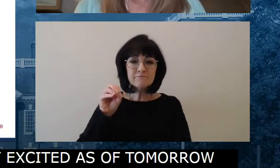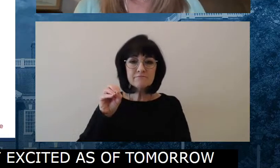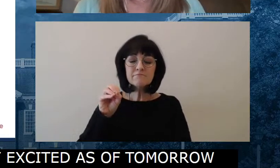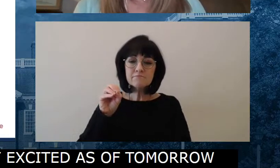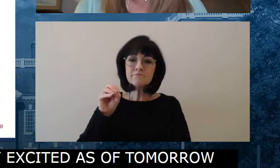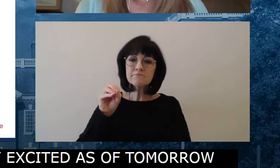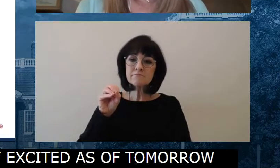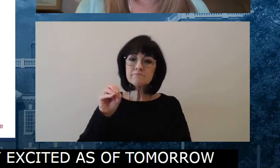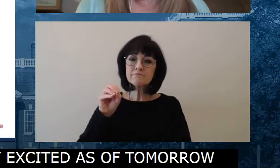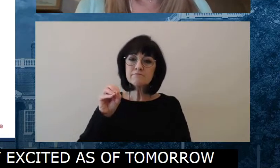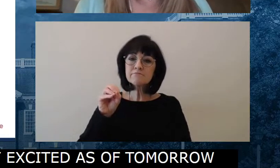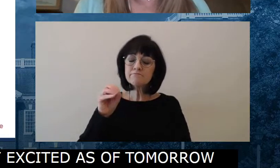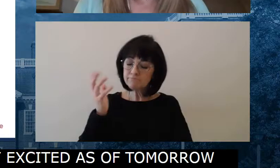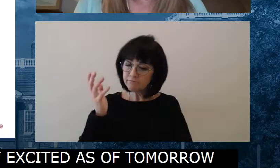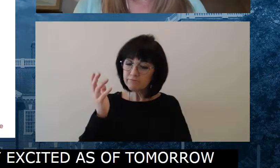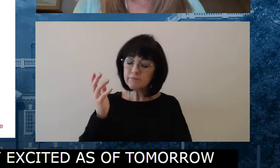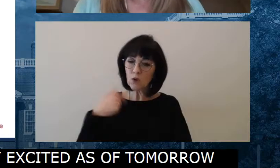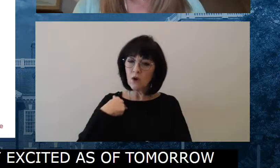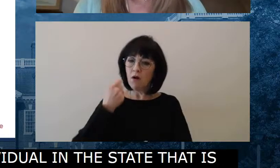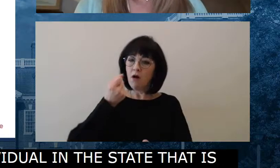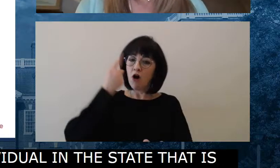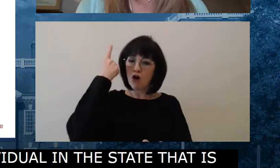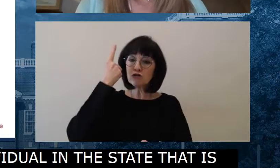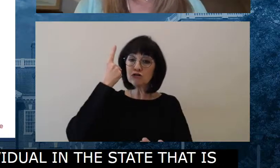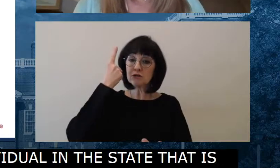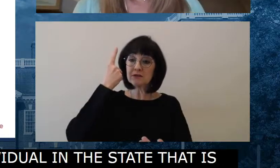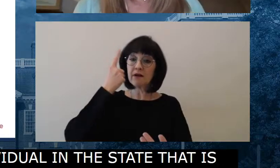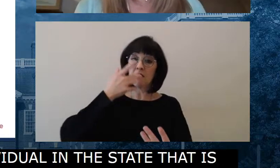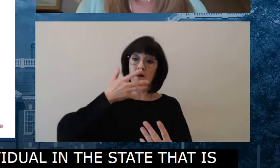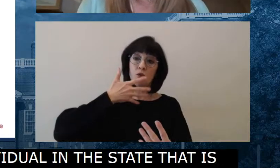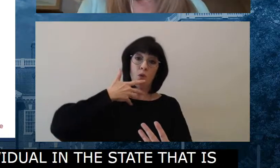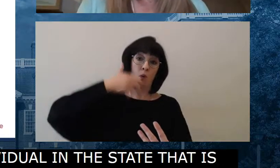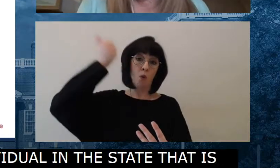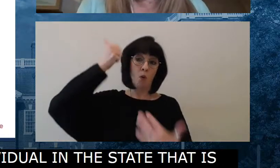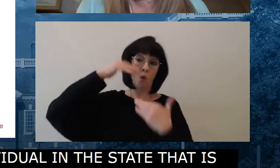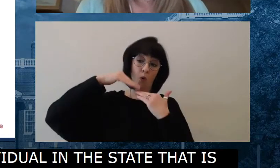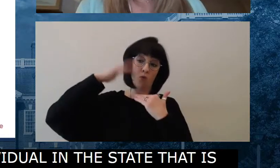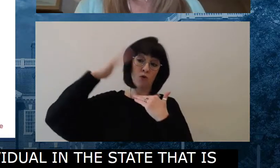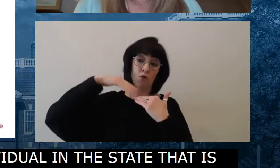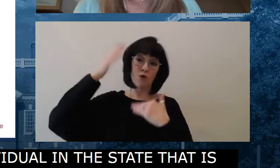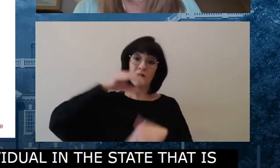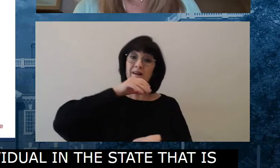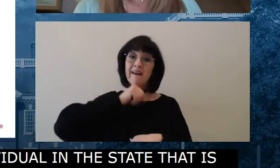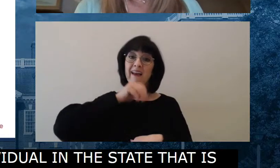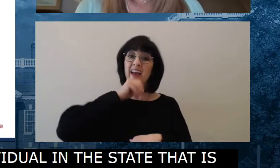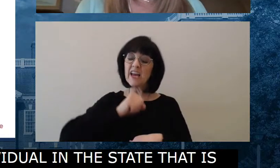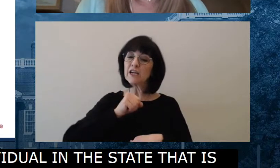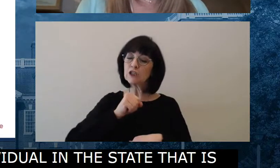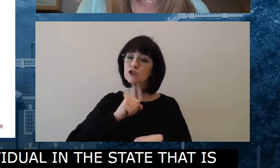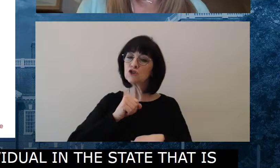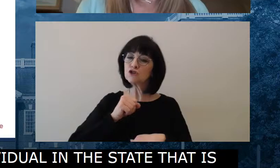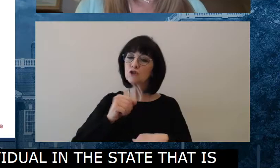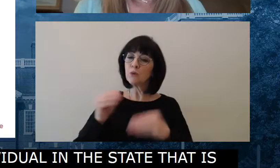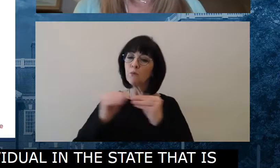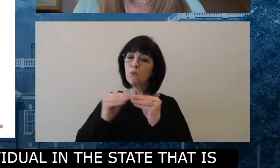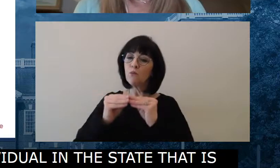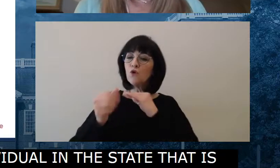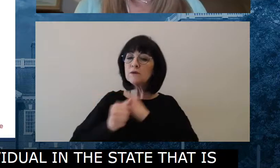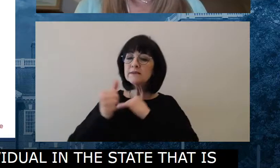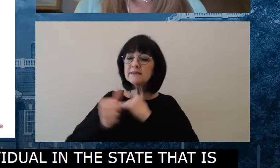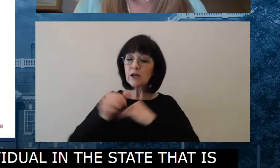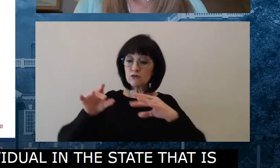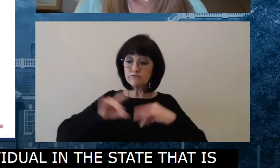strongly related to age, as well as those underlying chronic conditions. And since it's hard for pharmacies to fully